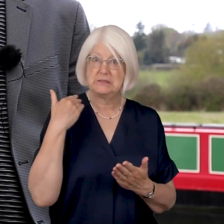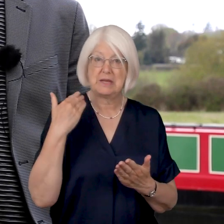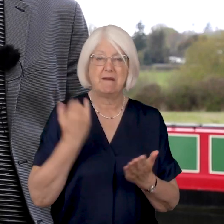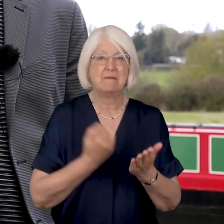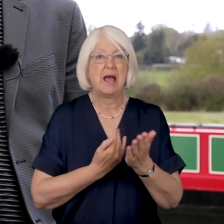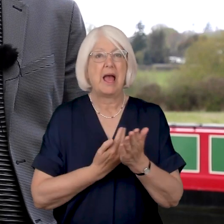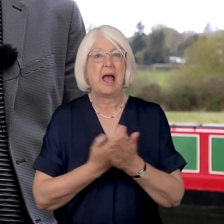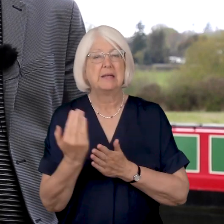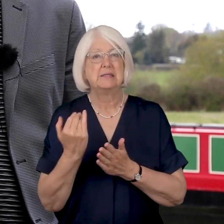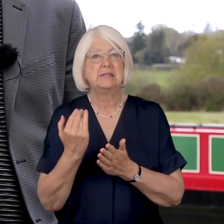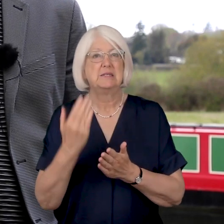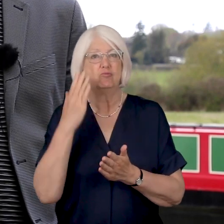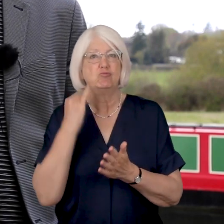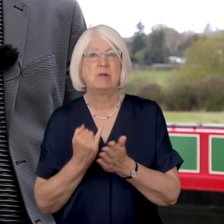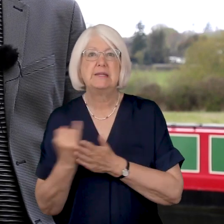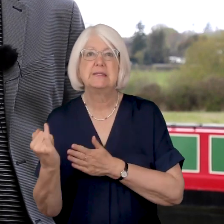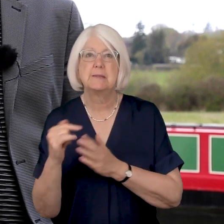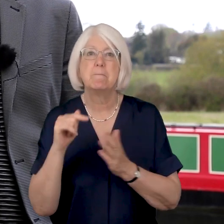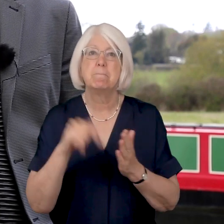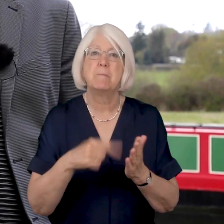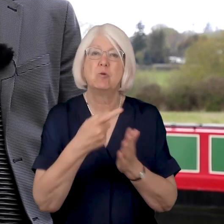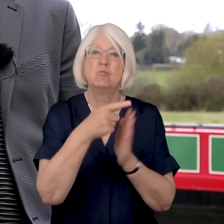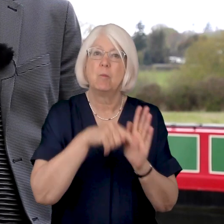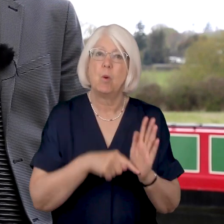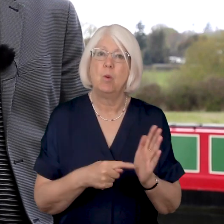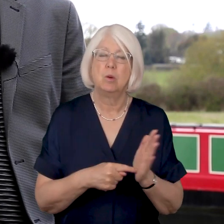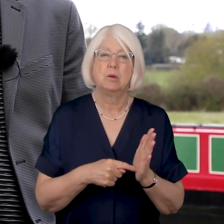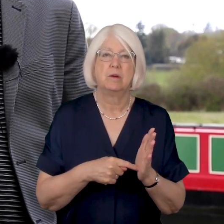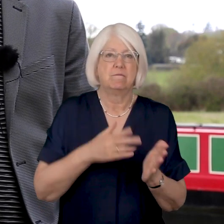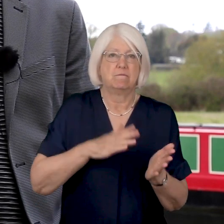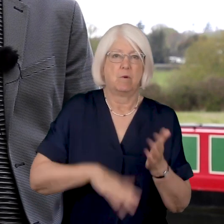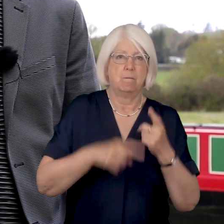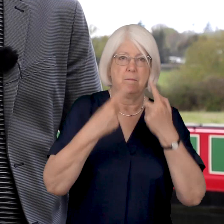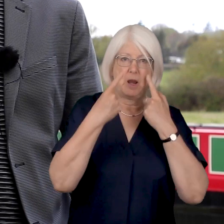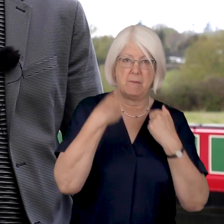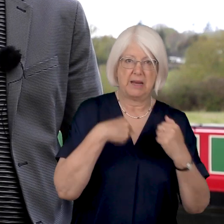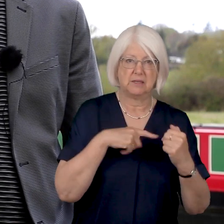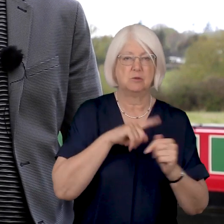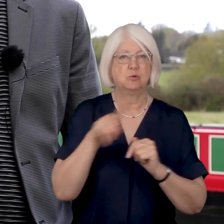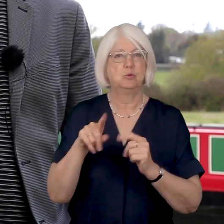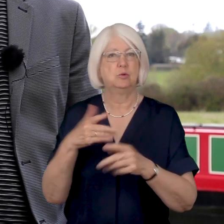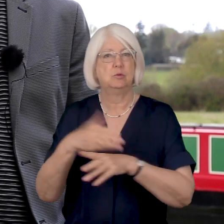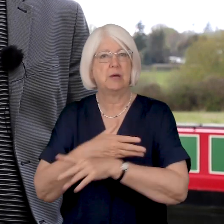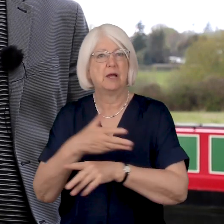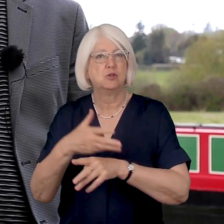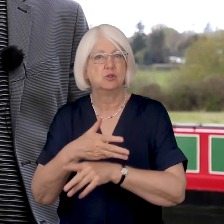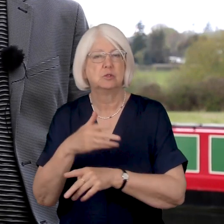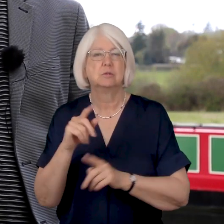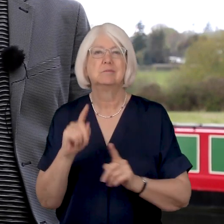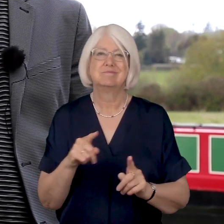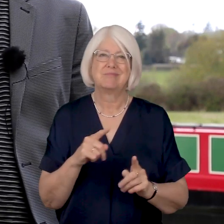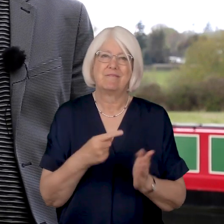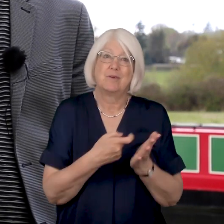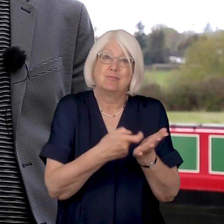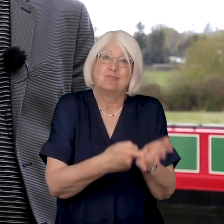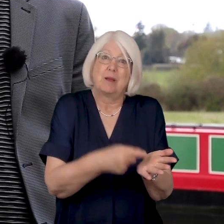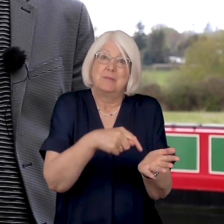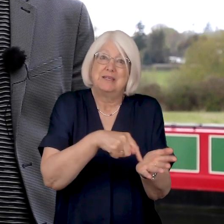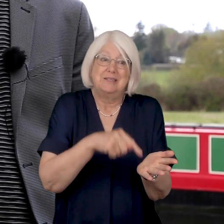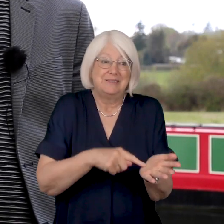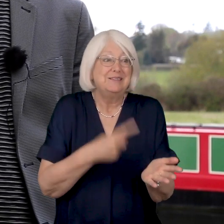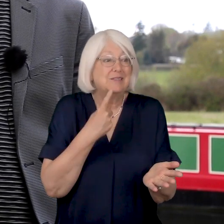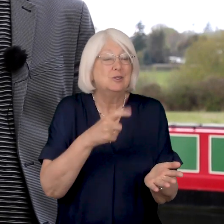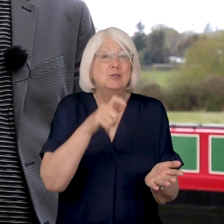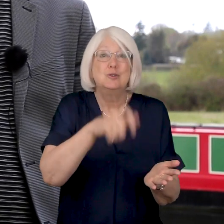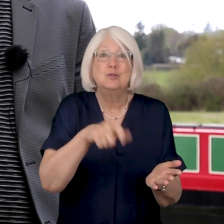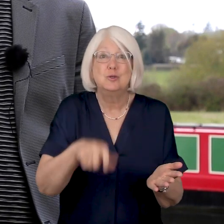Archbishop's anti-racism report from Lament to Action, where there were recommendations that students should be studying theology from other parts of the world.